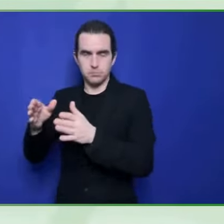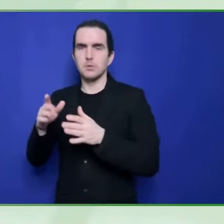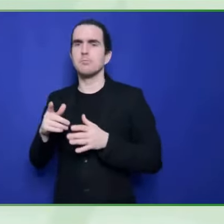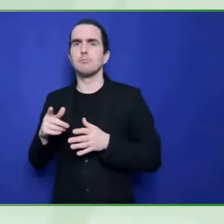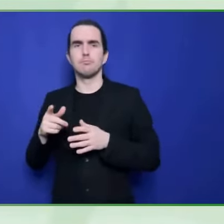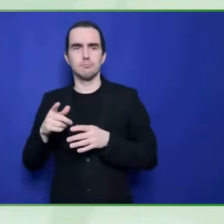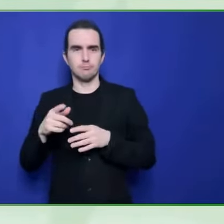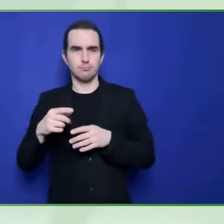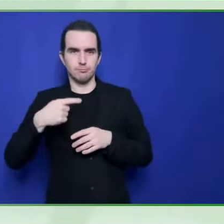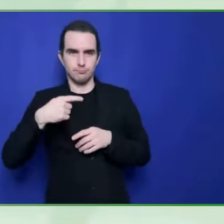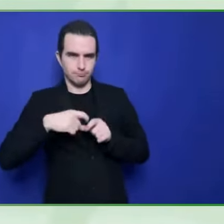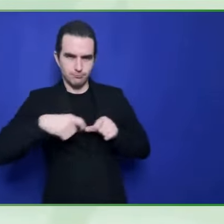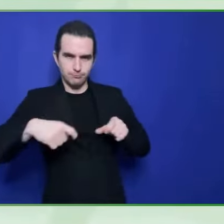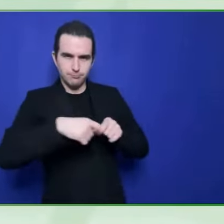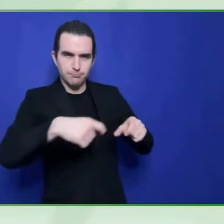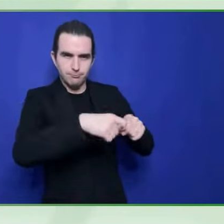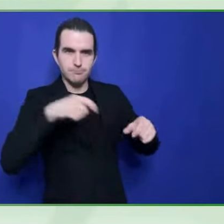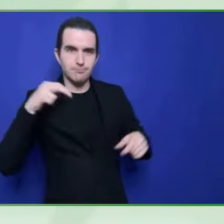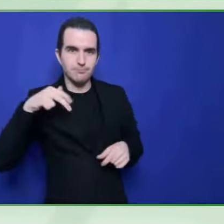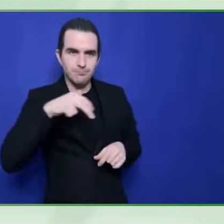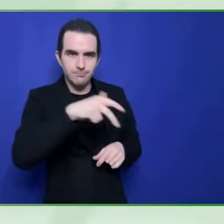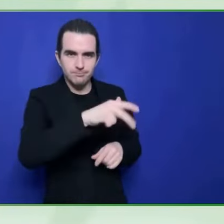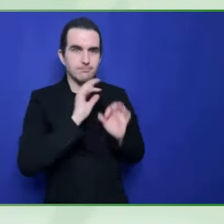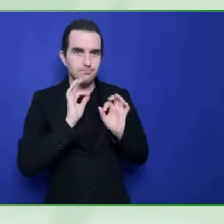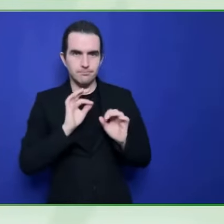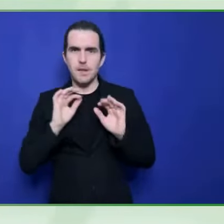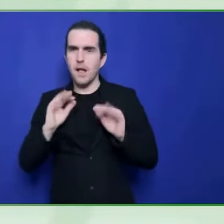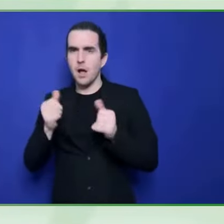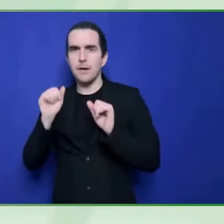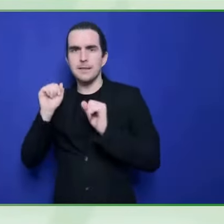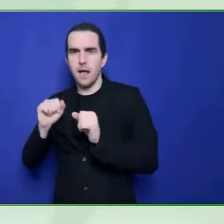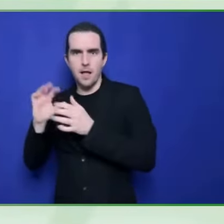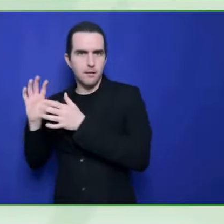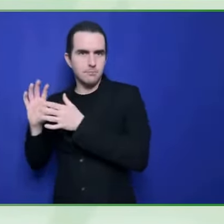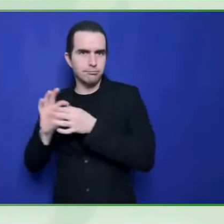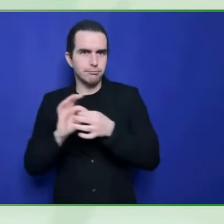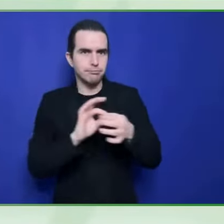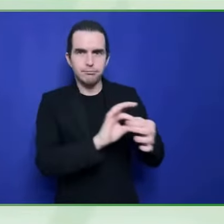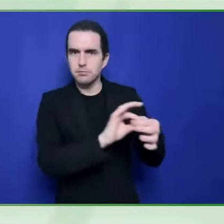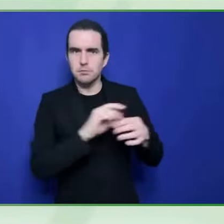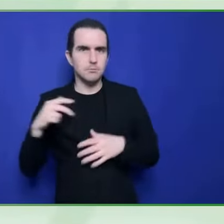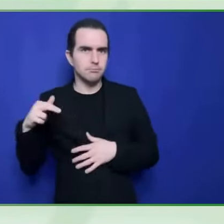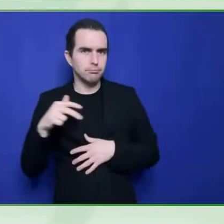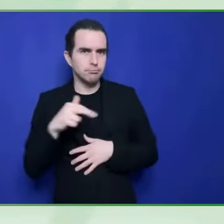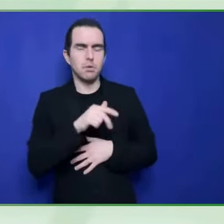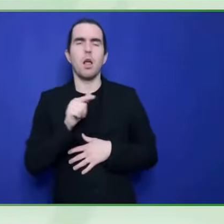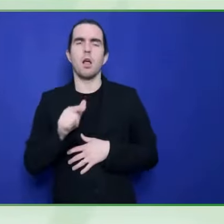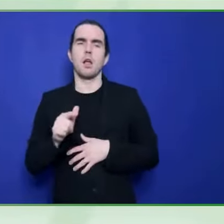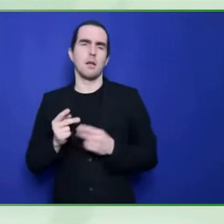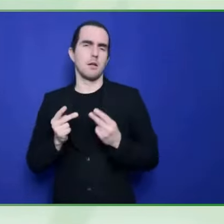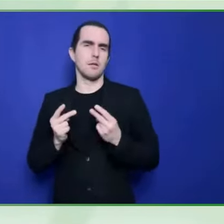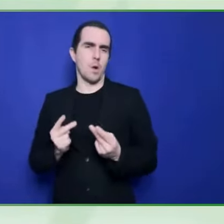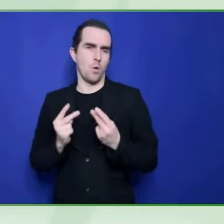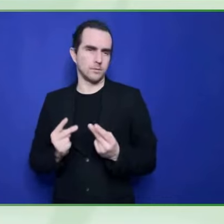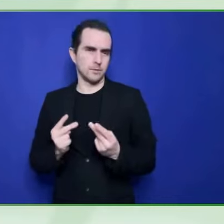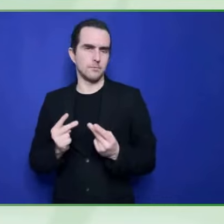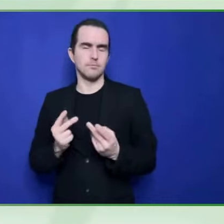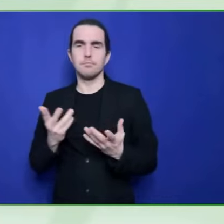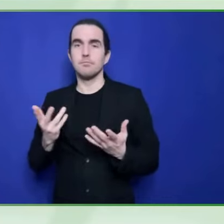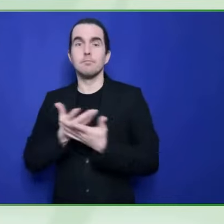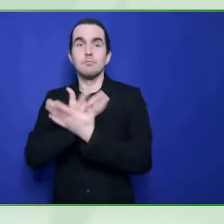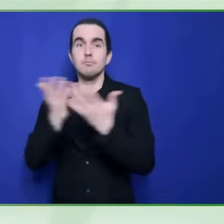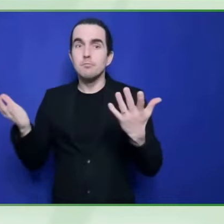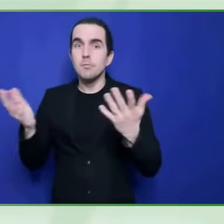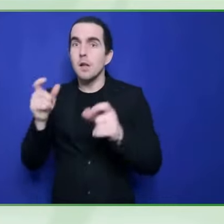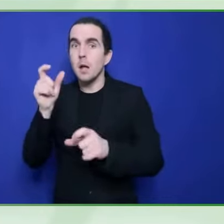the additional priorities. The attributes on the path are really important to prioritize whatever local